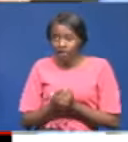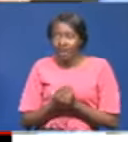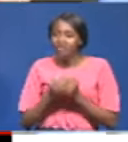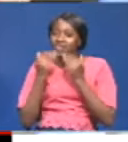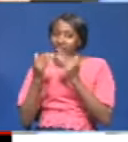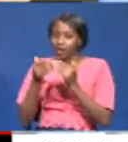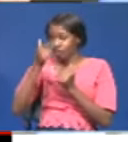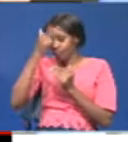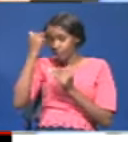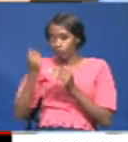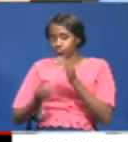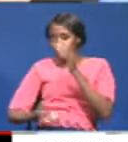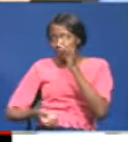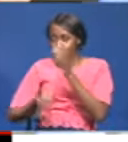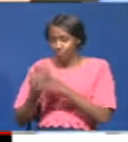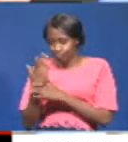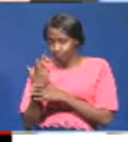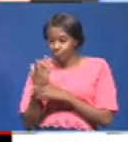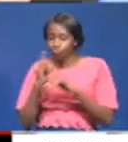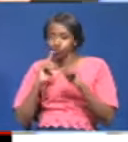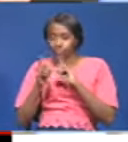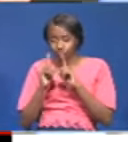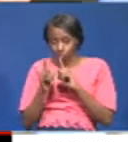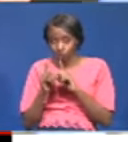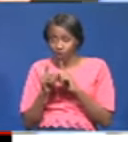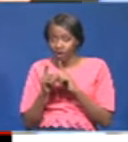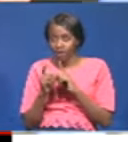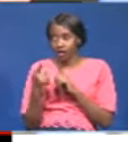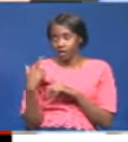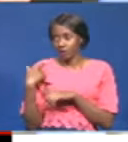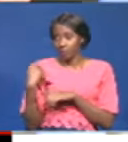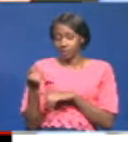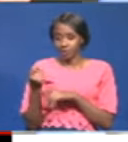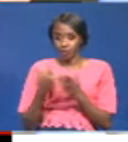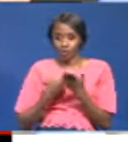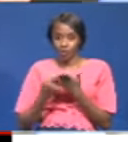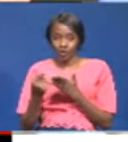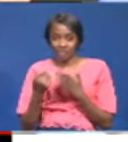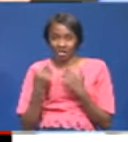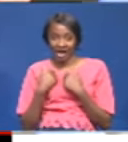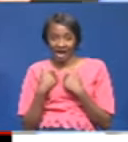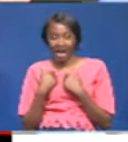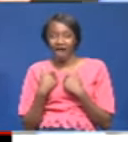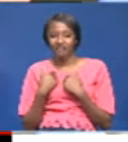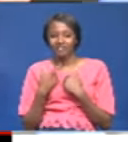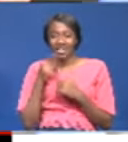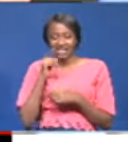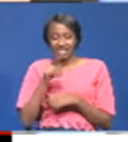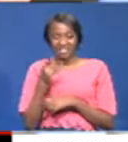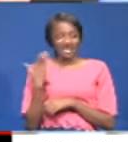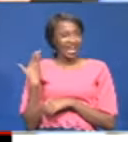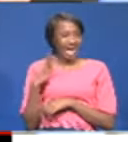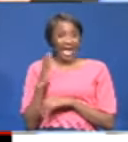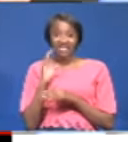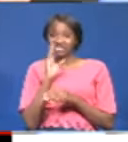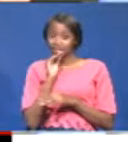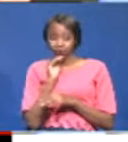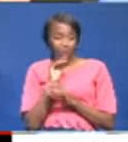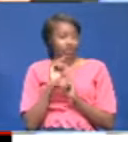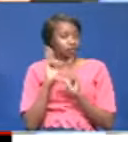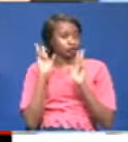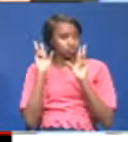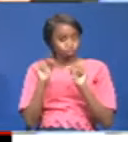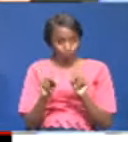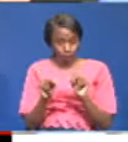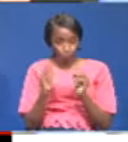mention it. A few weeks ago, we did launch the National Plan Against Hate Speech, specifically because of the challenges that we know.